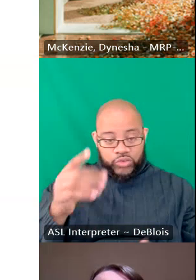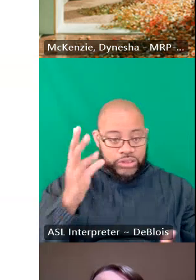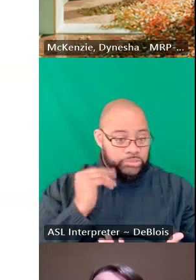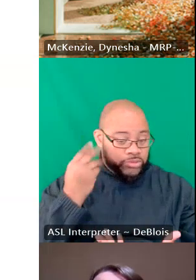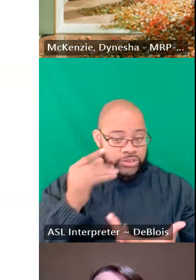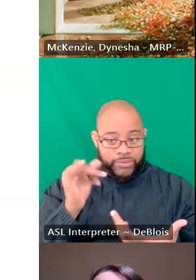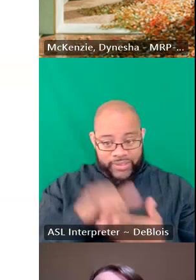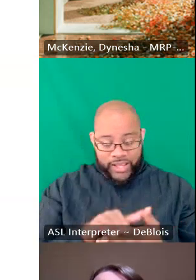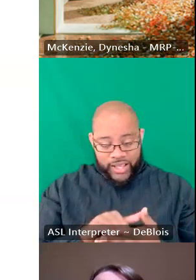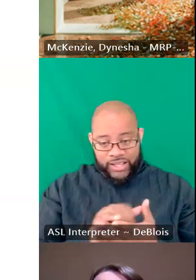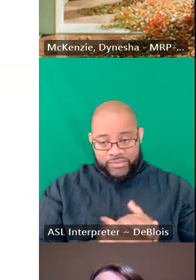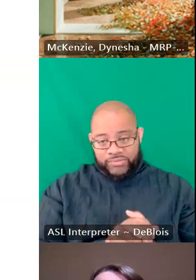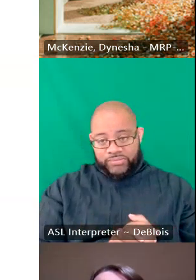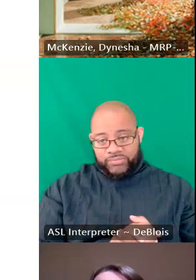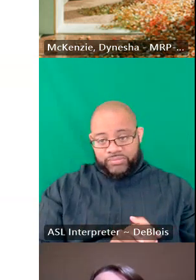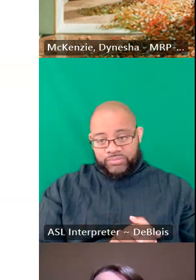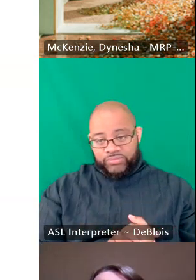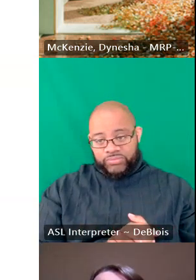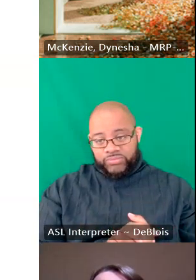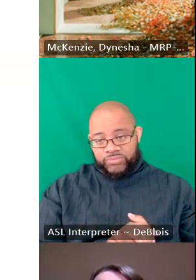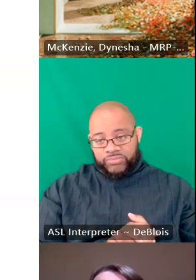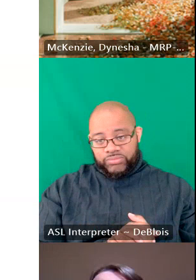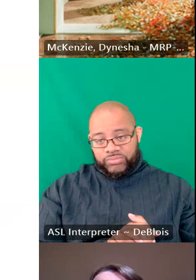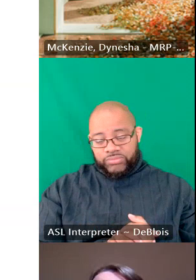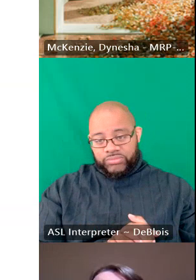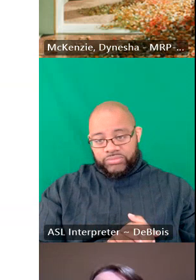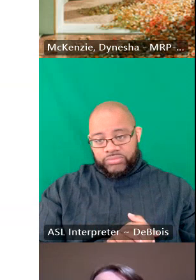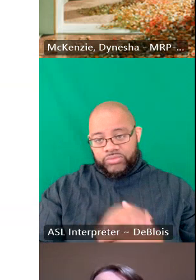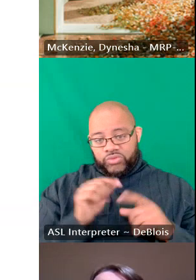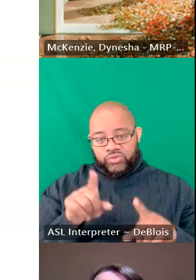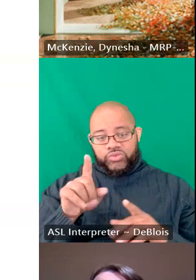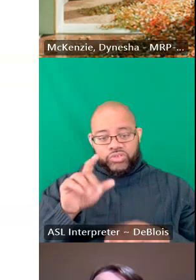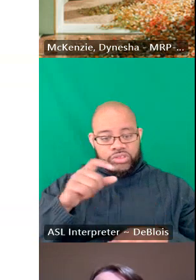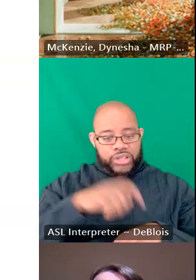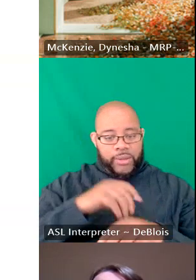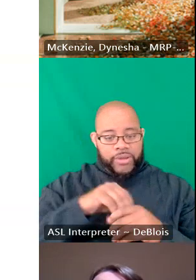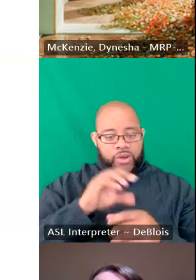something like that during your tenure at OMB?